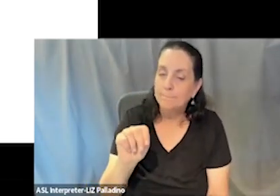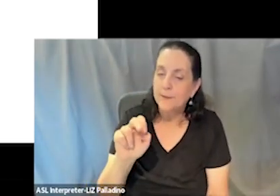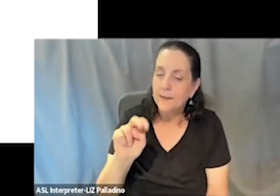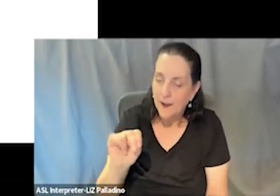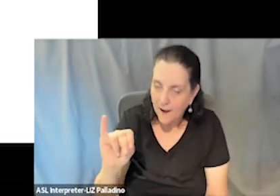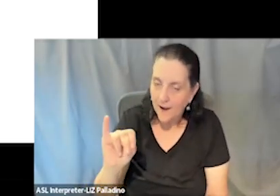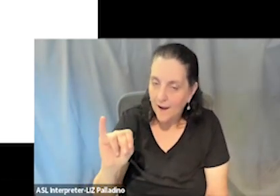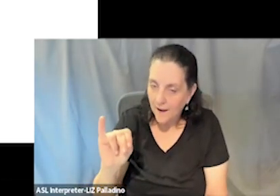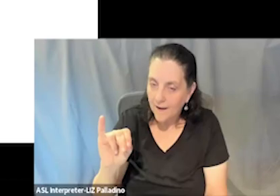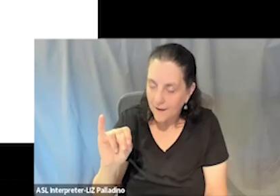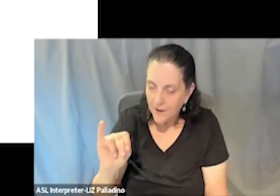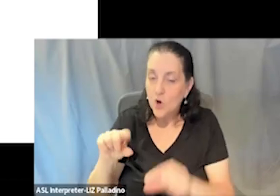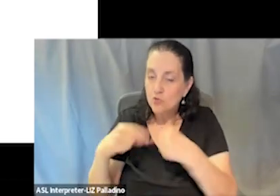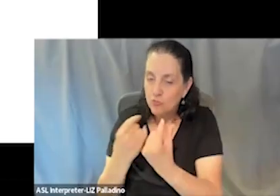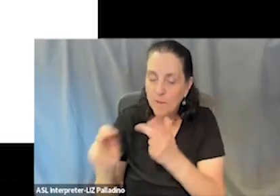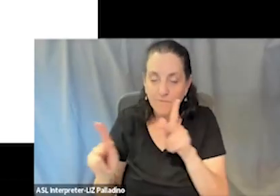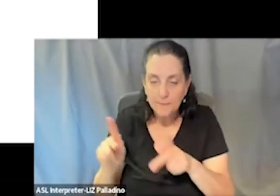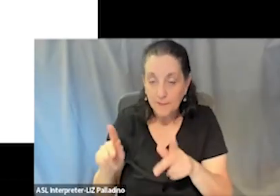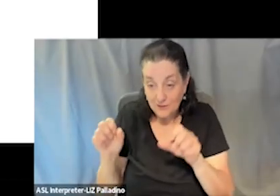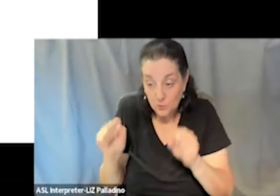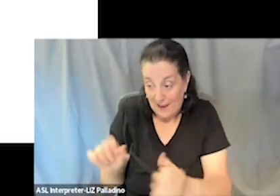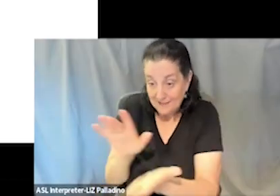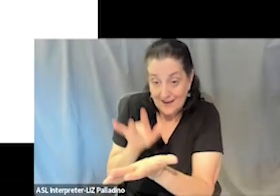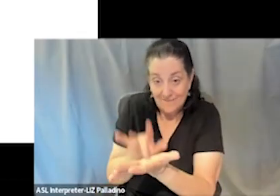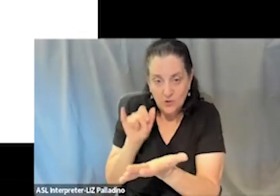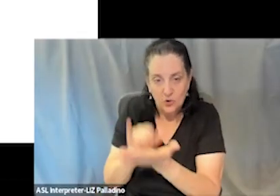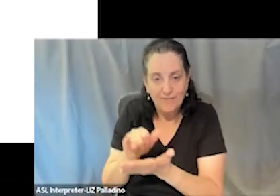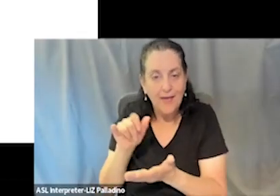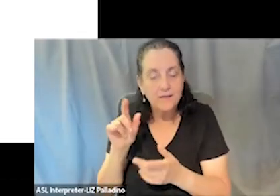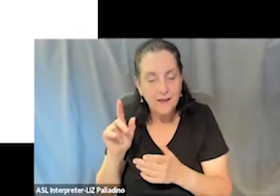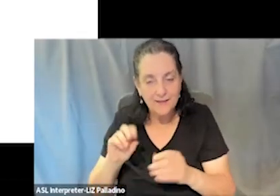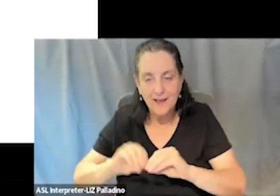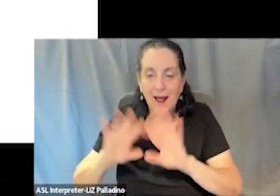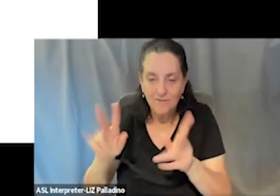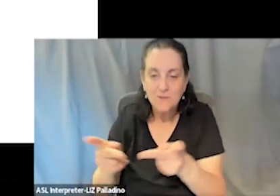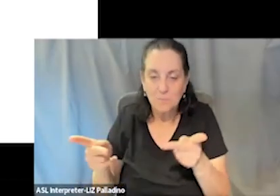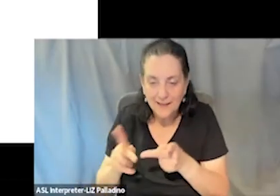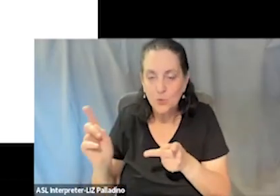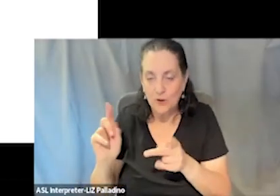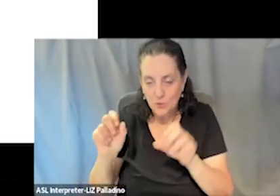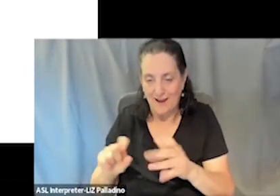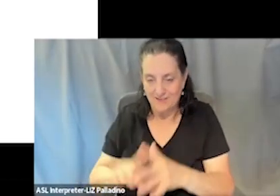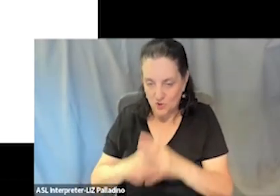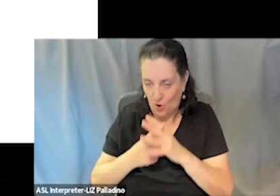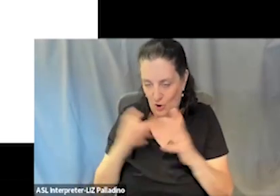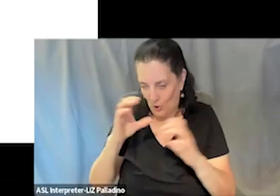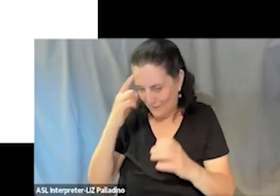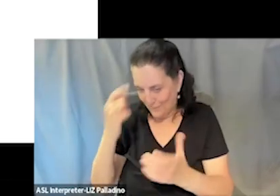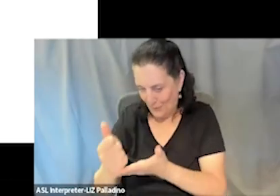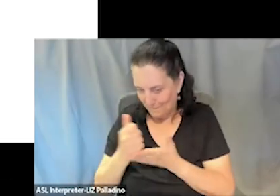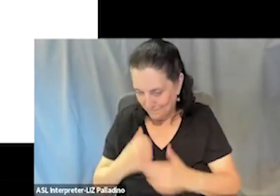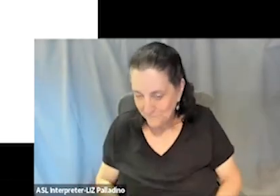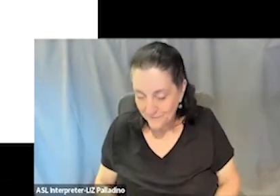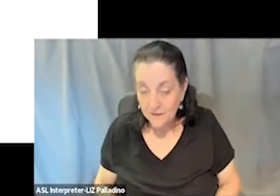data and information, that's just one really obvious place to start. Yes, and I see the chat. There